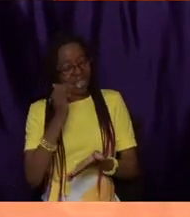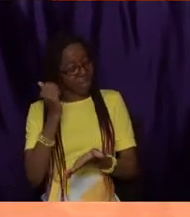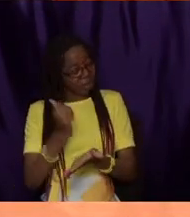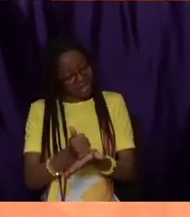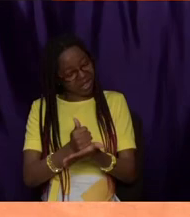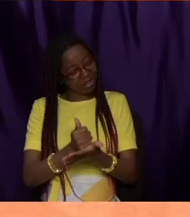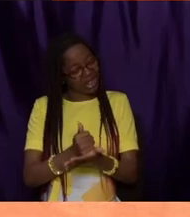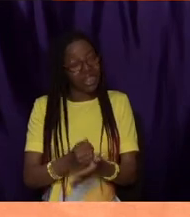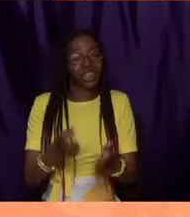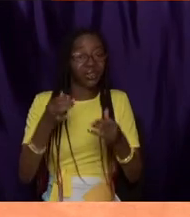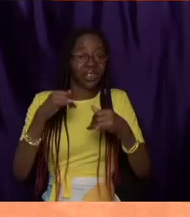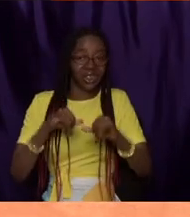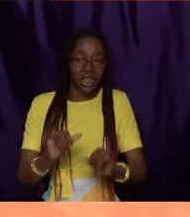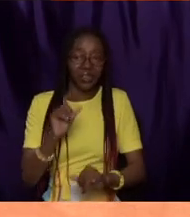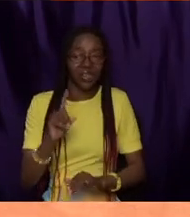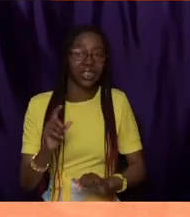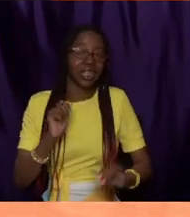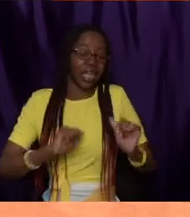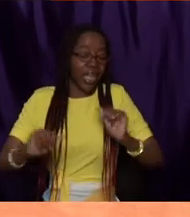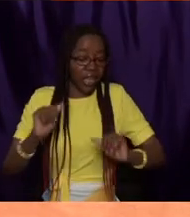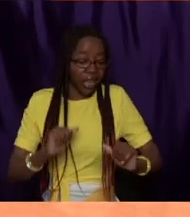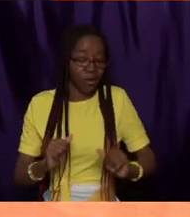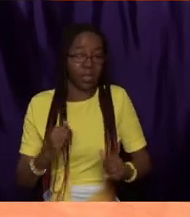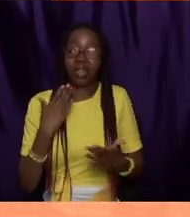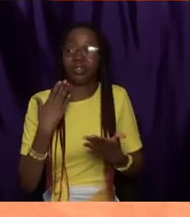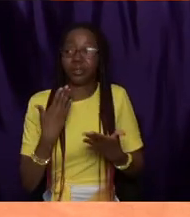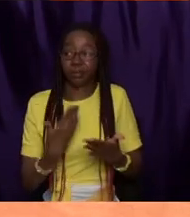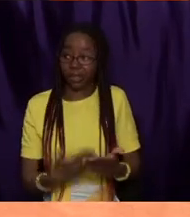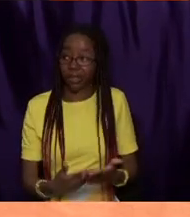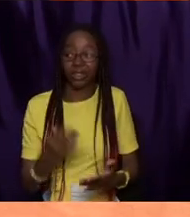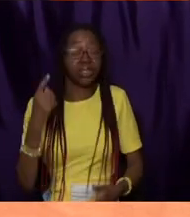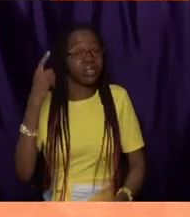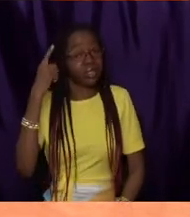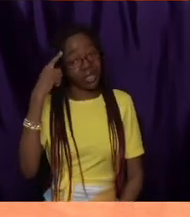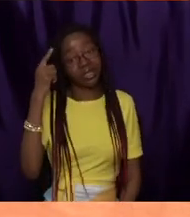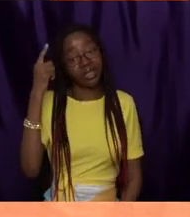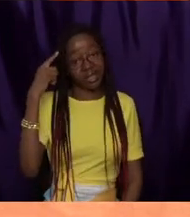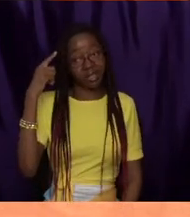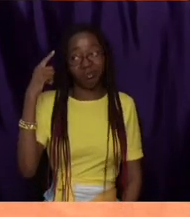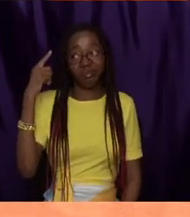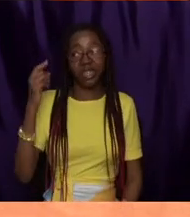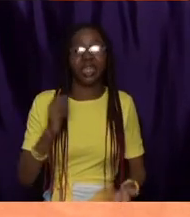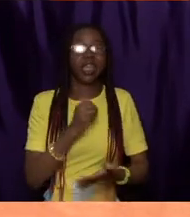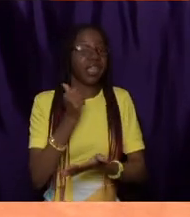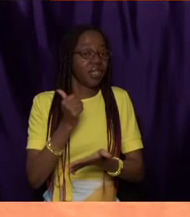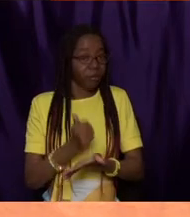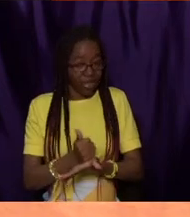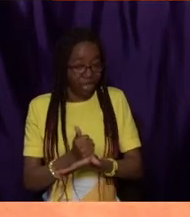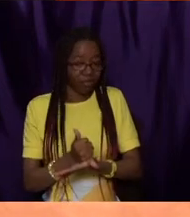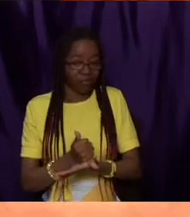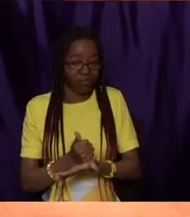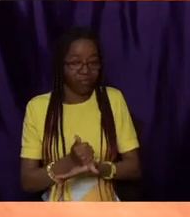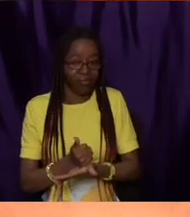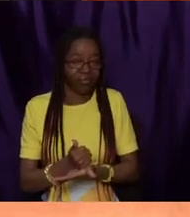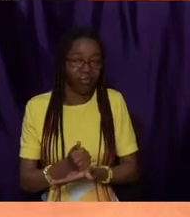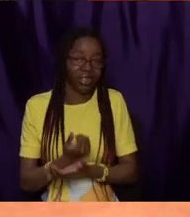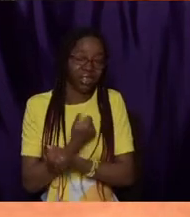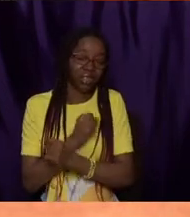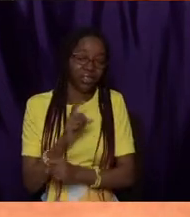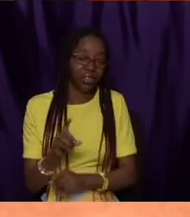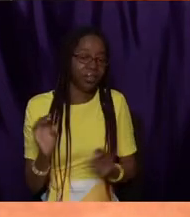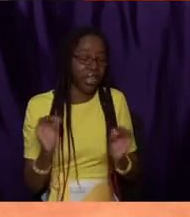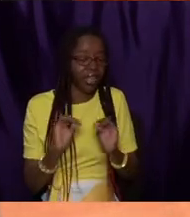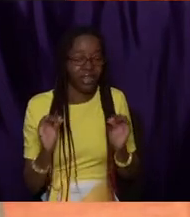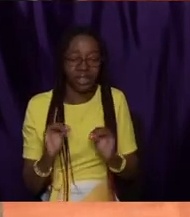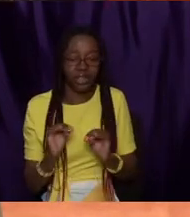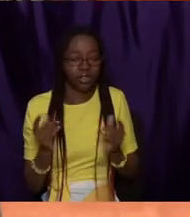Amen. So we still need to act like we got some good sense. Amen. Amen. Look, love y'all. Ain't nothing you